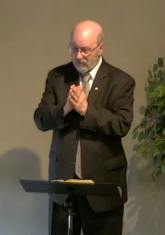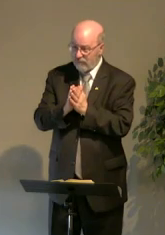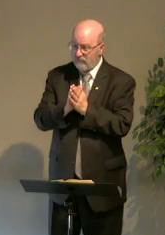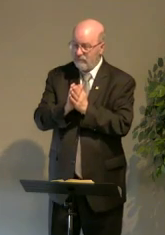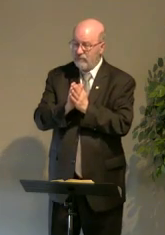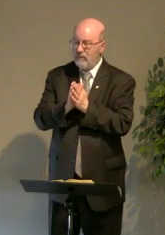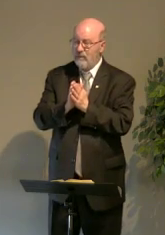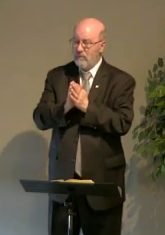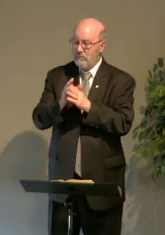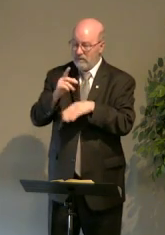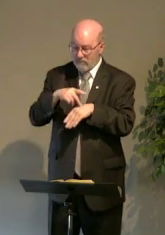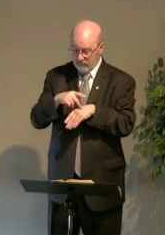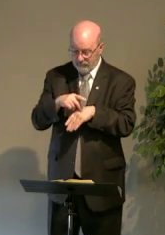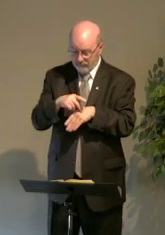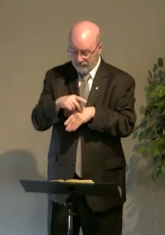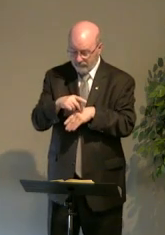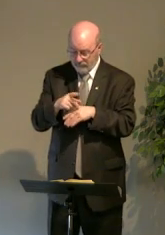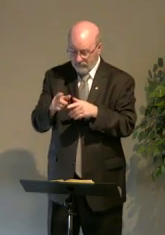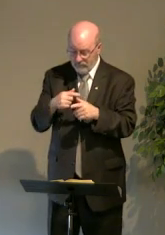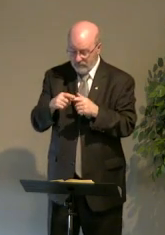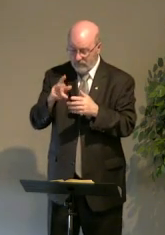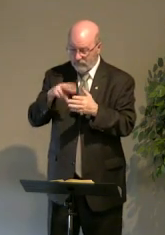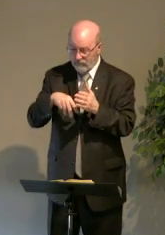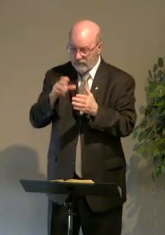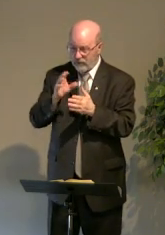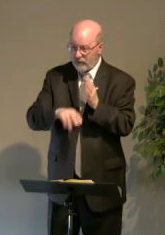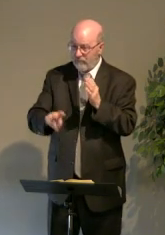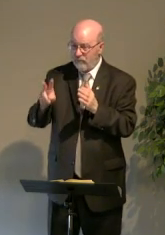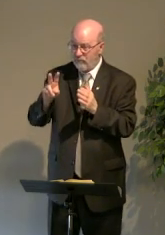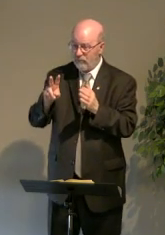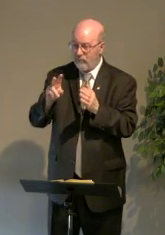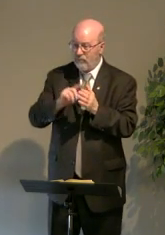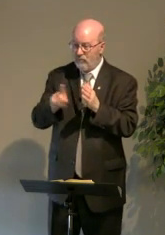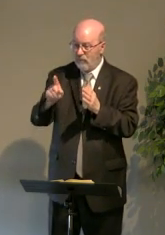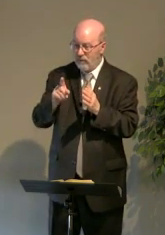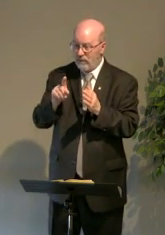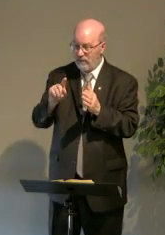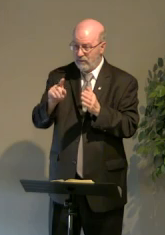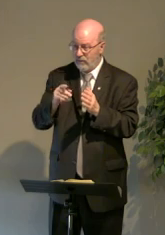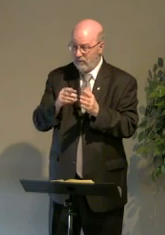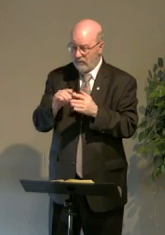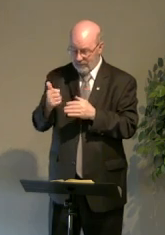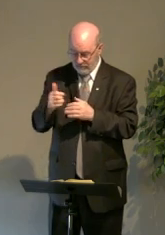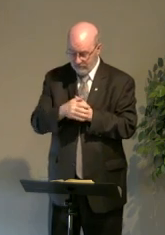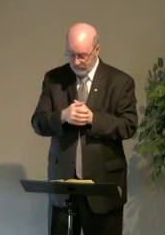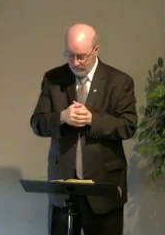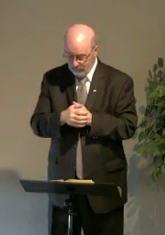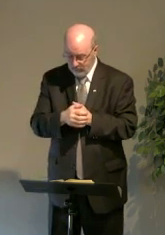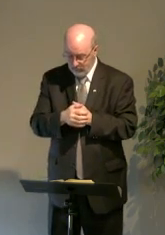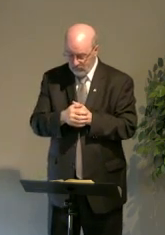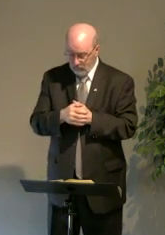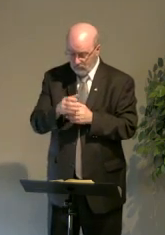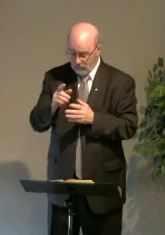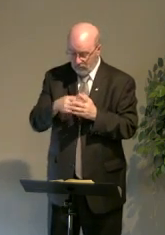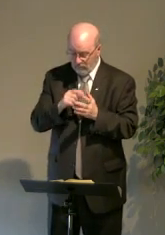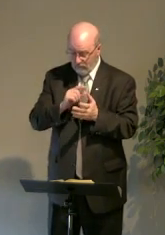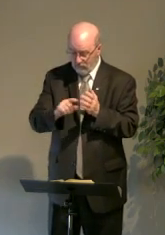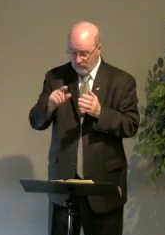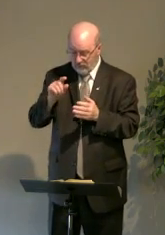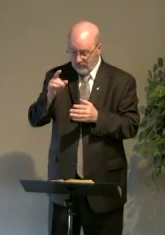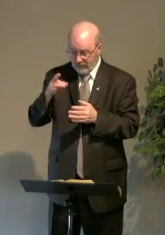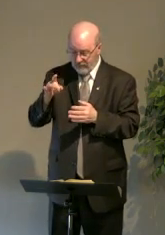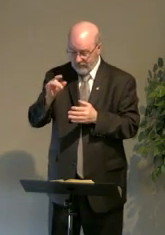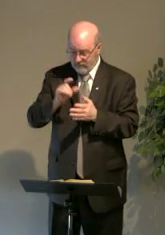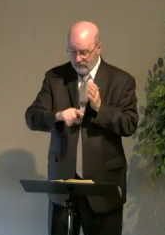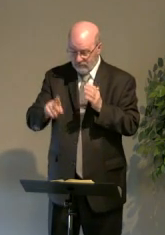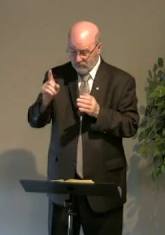the Apostle Paul. And then we'll read chapter 2, verse 1 and 10. But I just want the preface of chapter 1, verse 18.